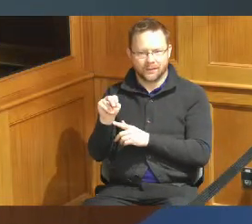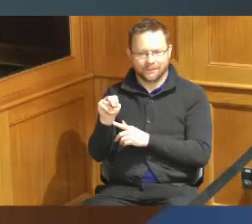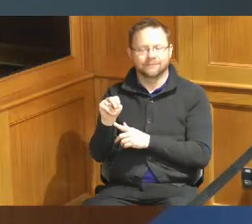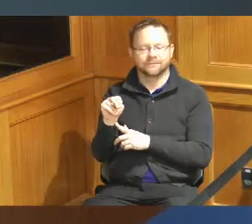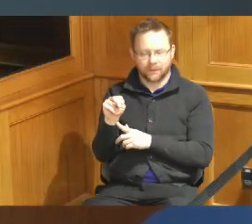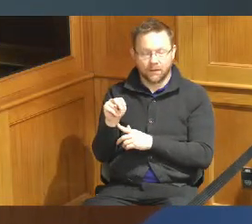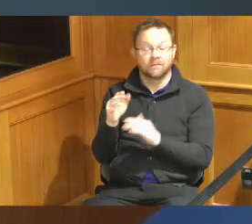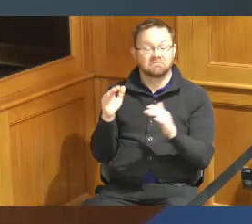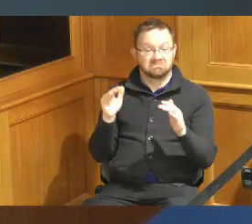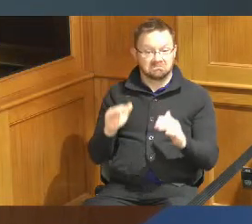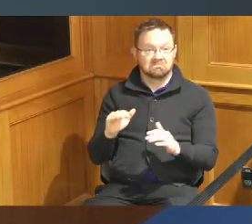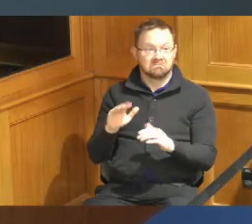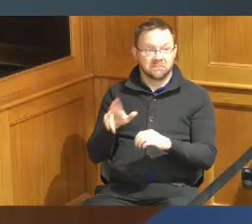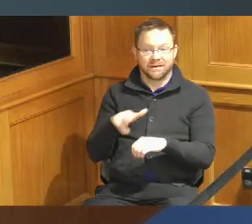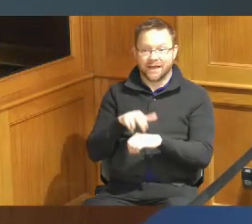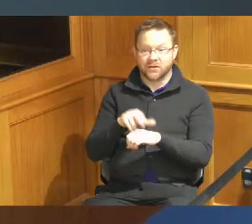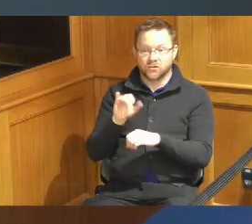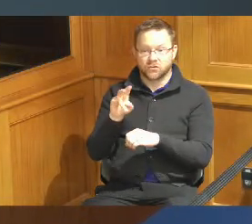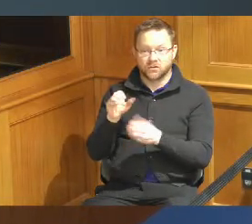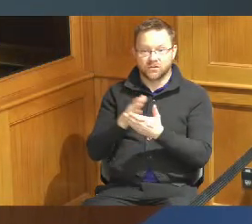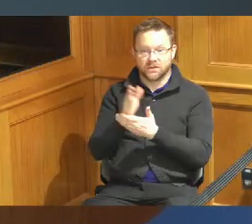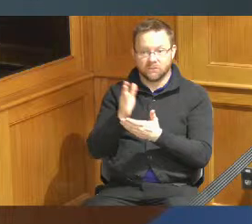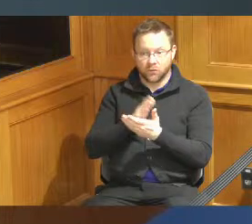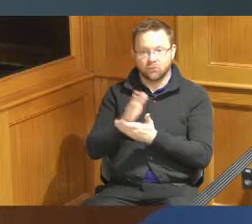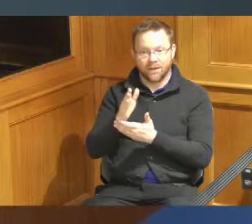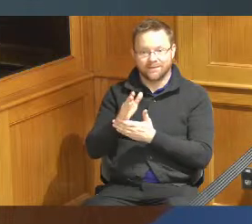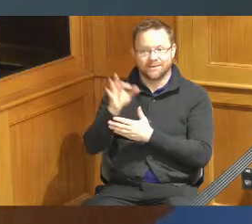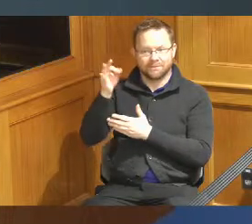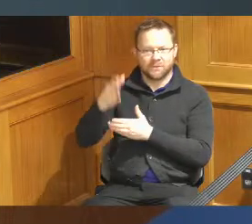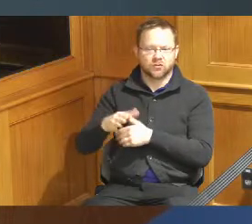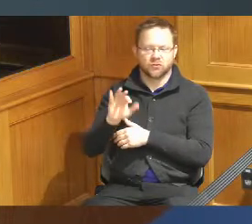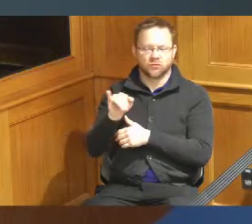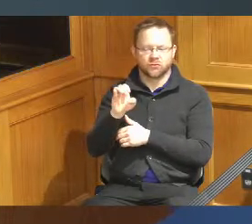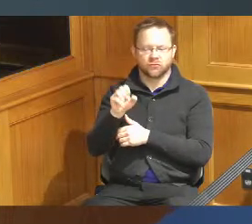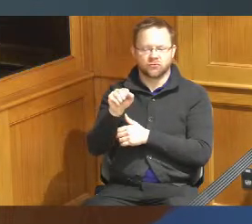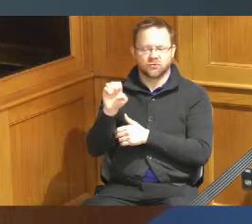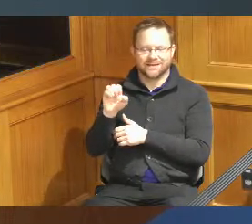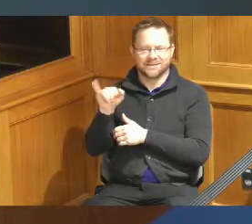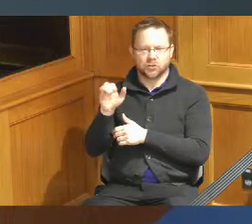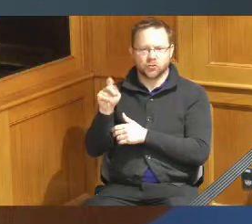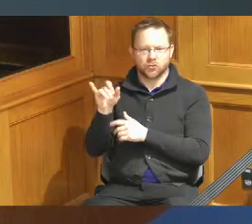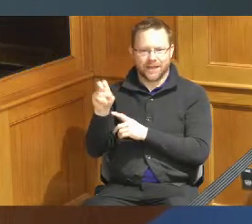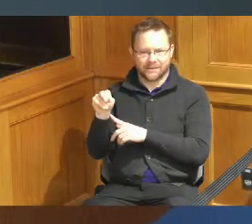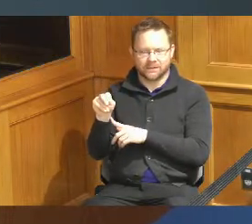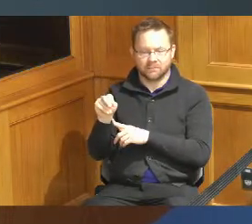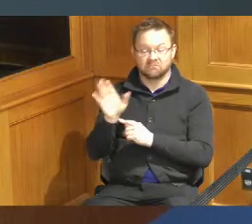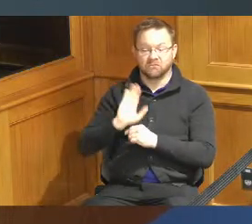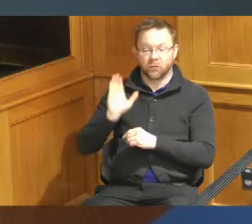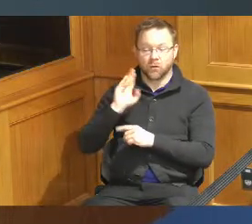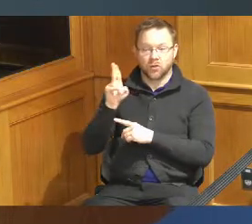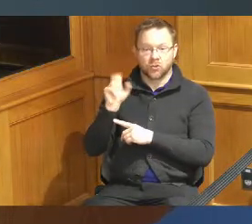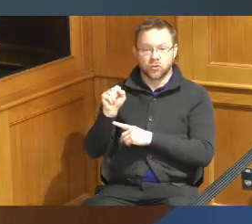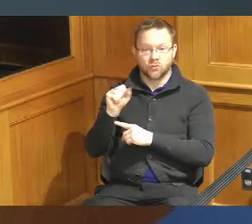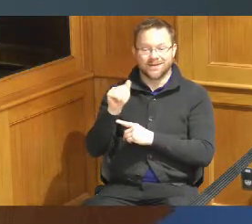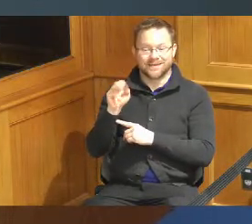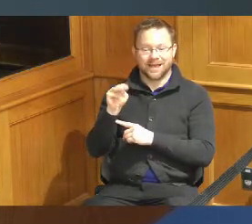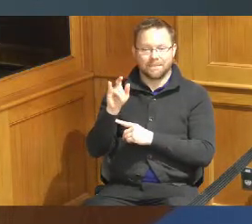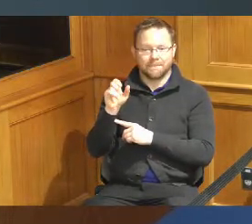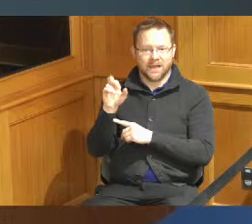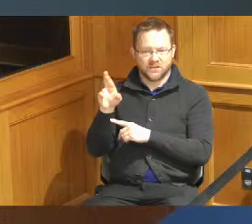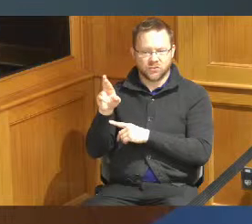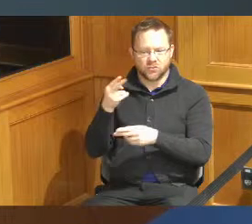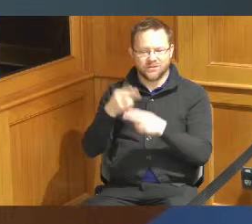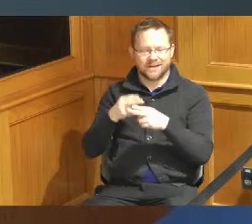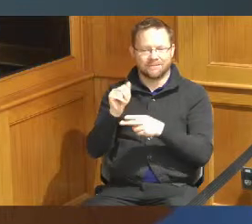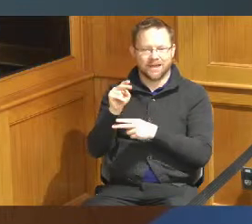national civil rights administrator, Reverend Jesse Jackson, former United States Ambassador Andrew Young,